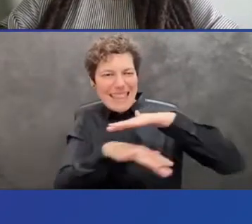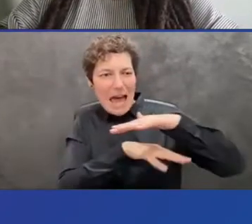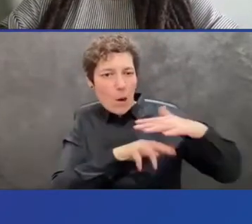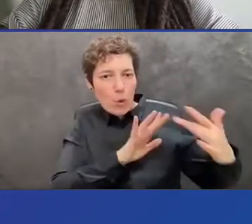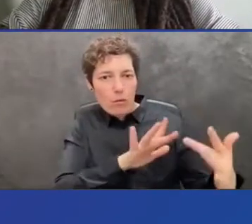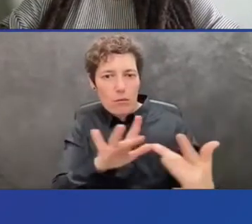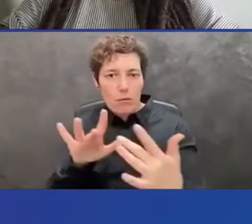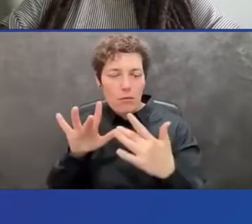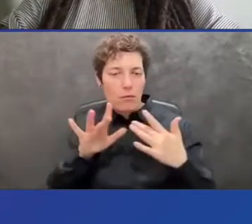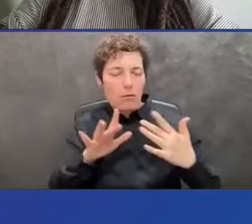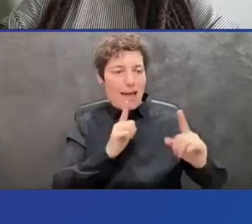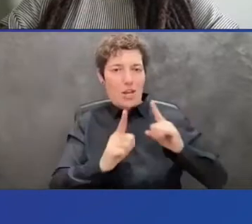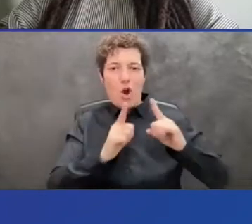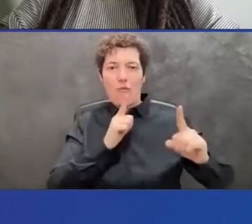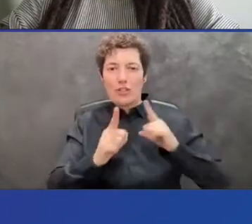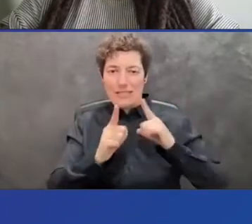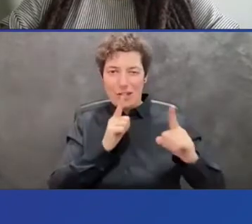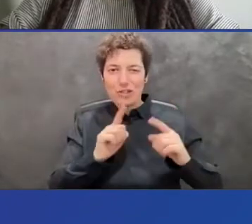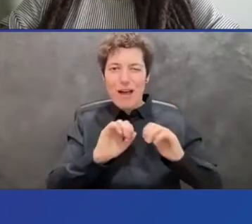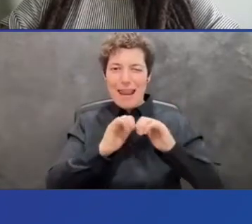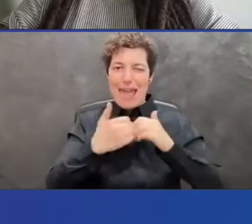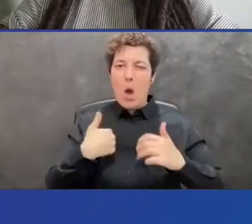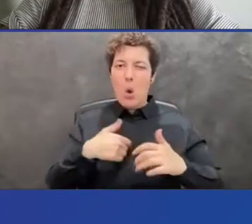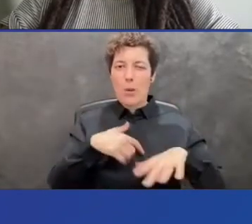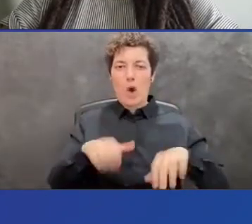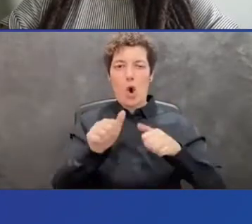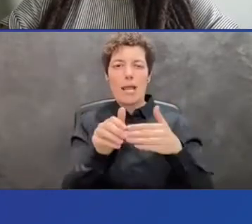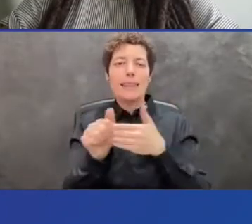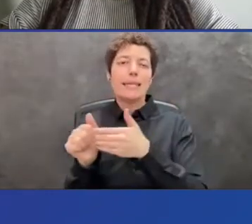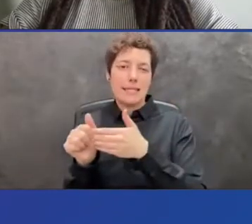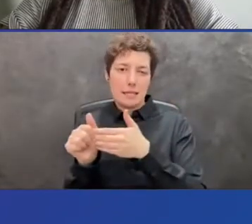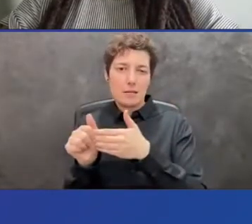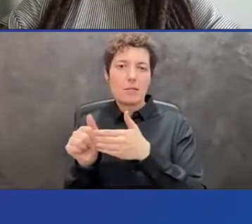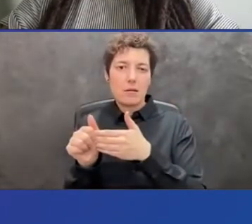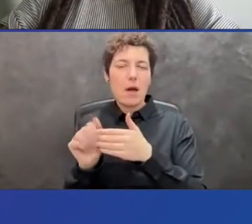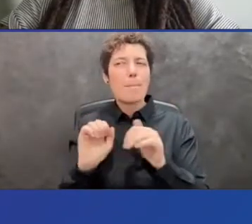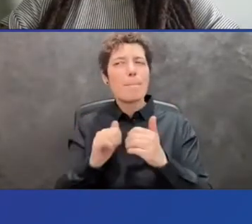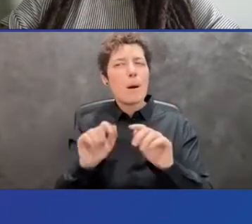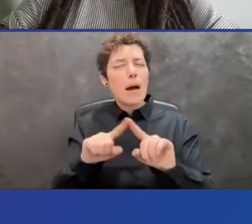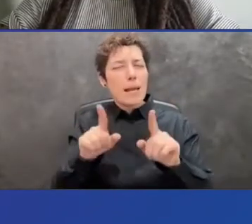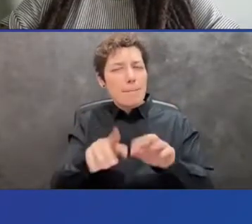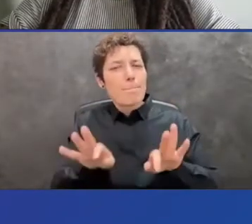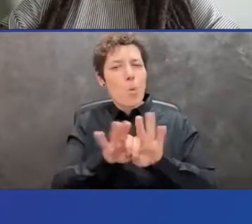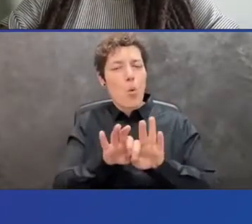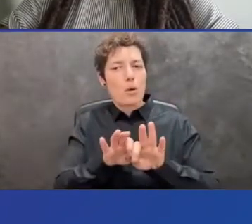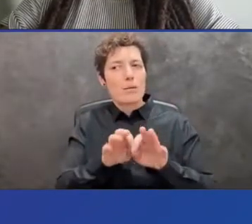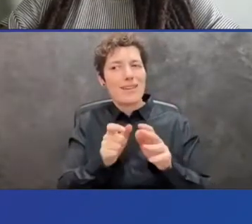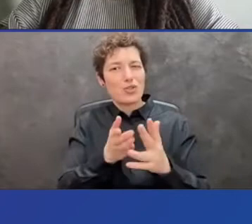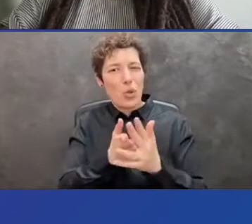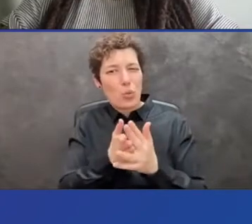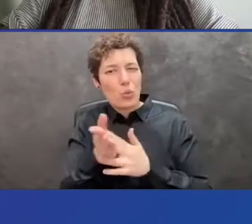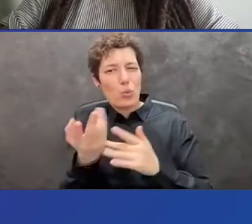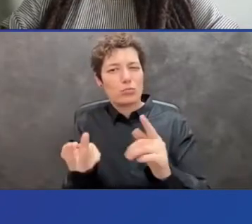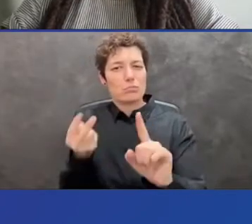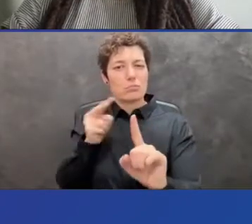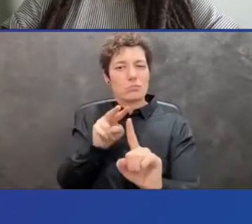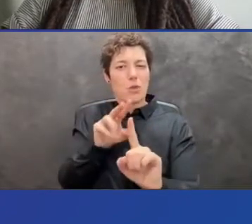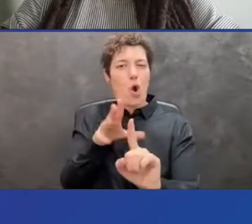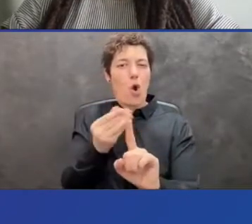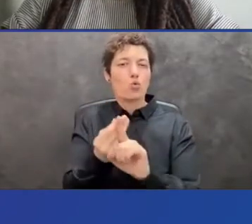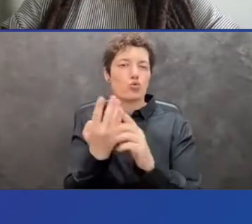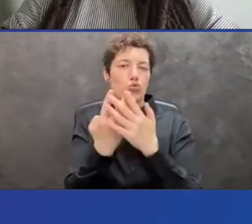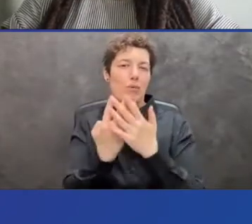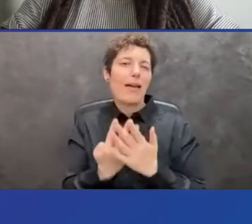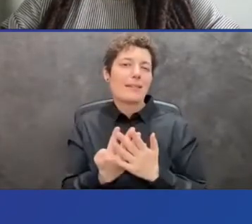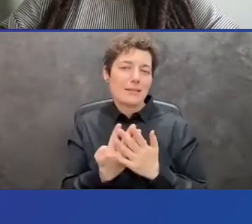conversations as how we are leading, but through our cultural lens. And that is, I